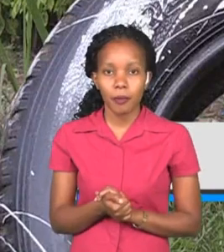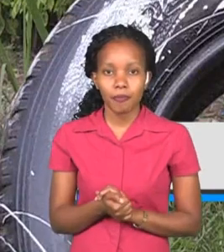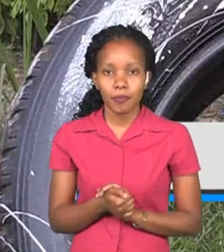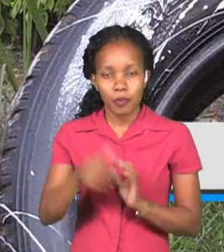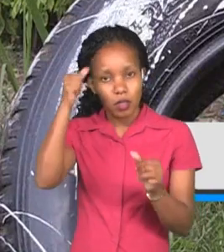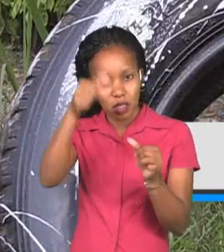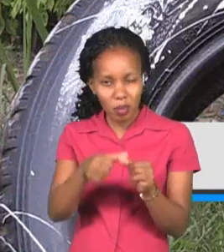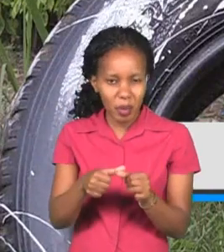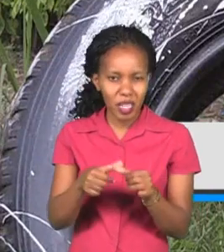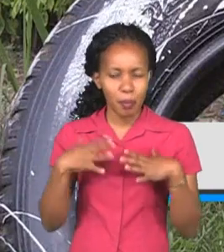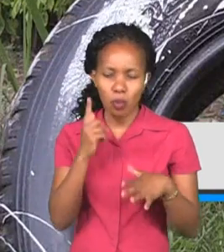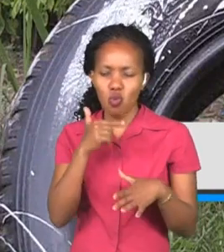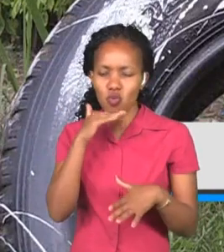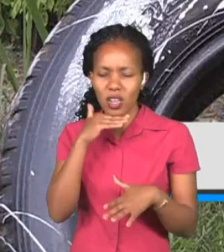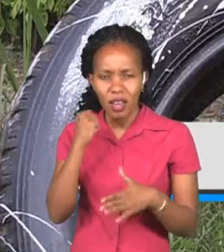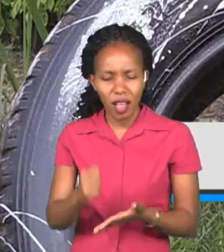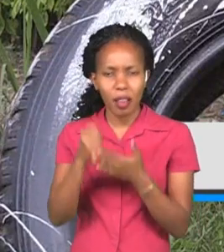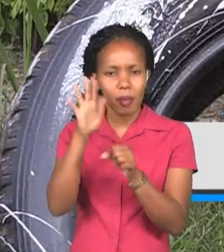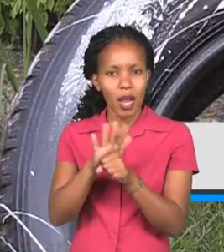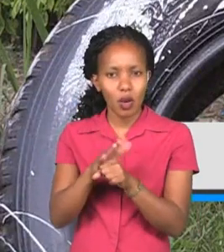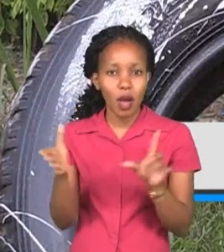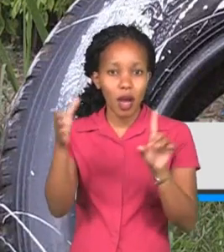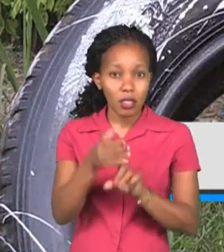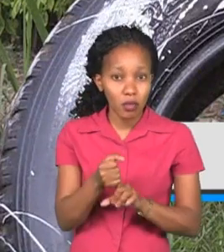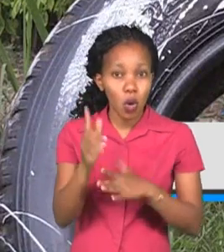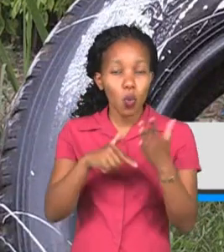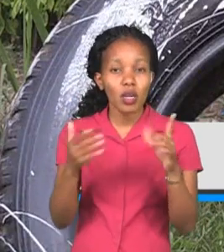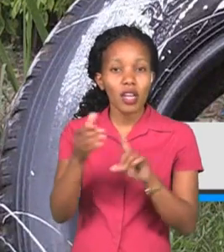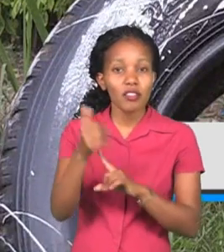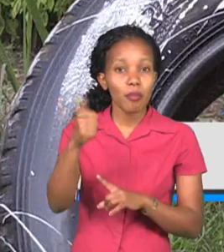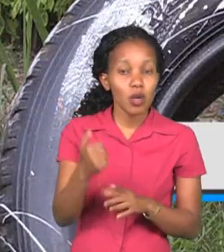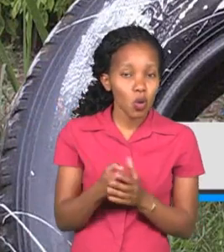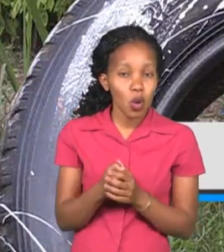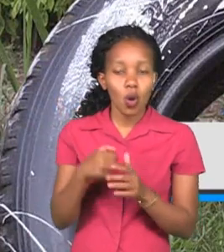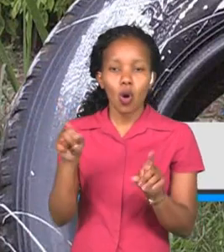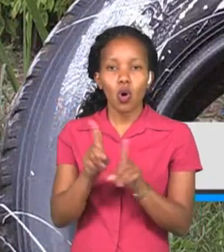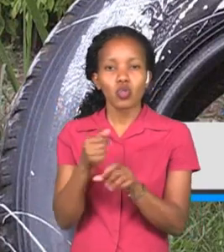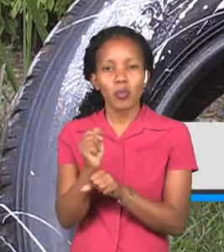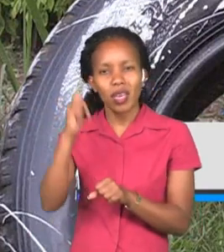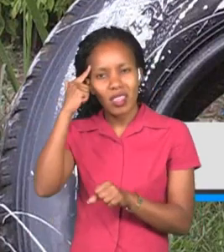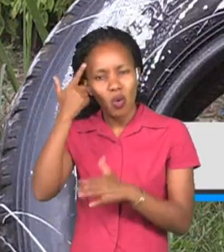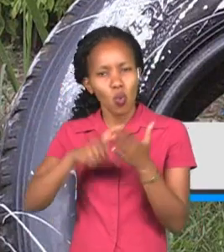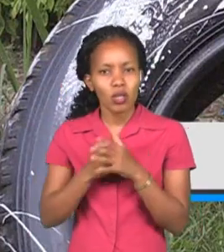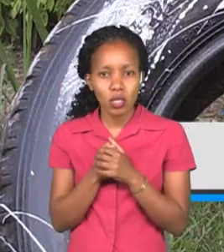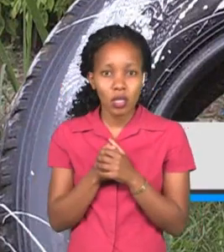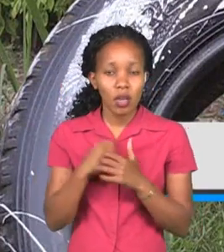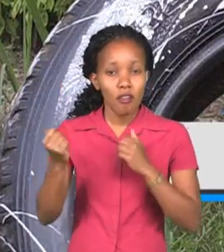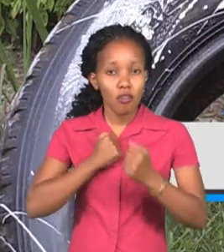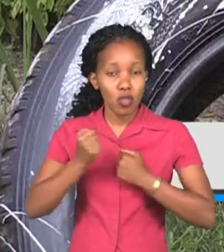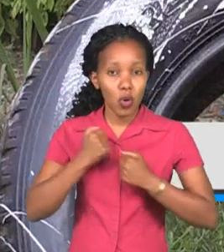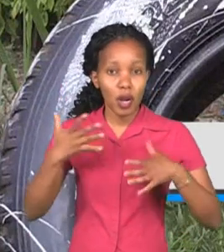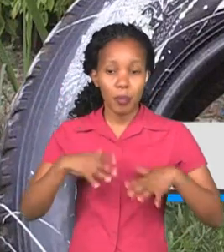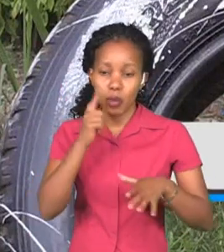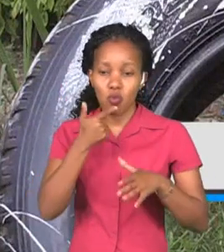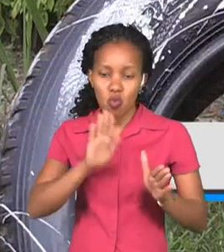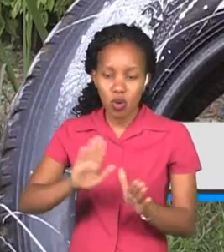Commemorating makes us strong. It helps us achieve what we had not achieved and makes us think that we should stand up for the Rwandan people who have